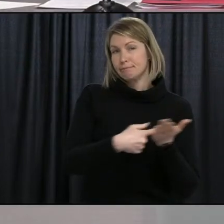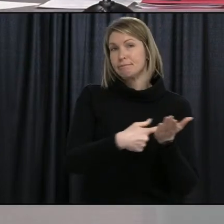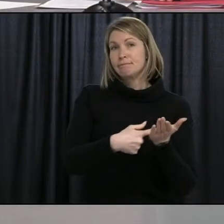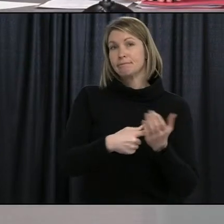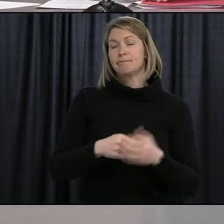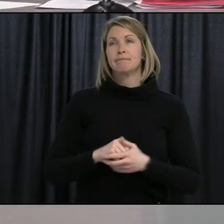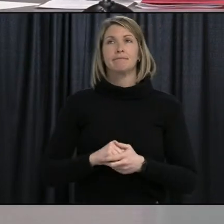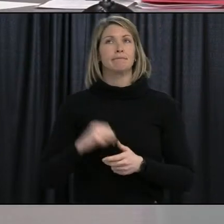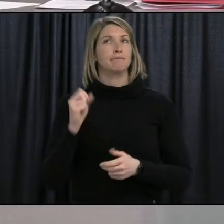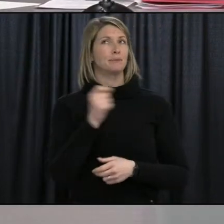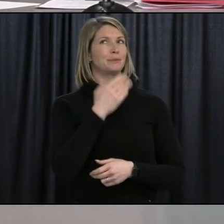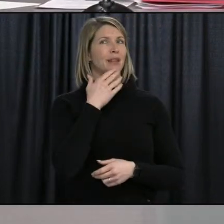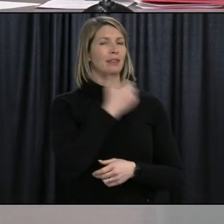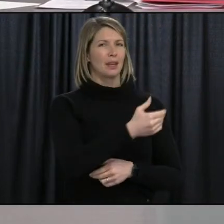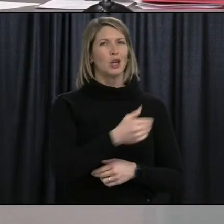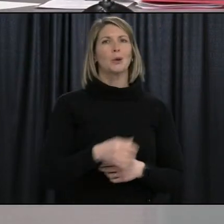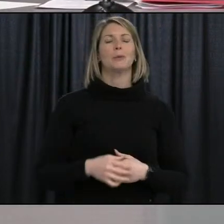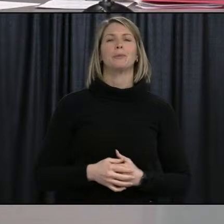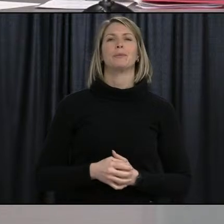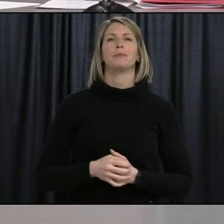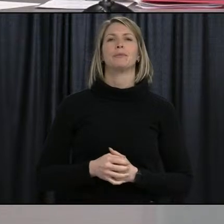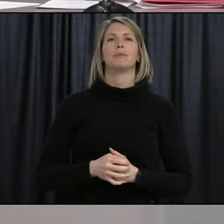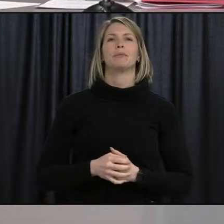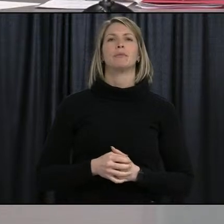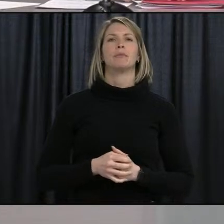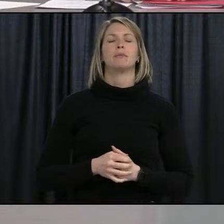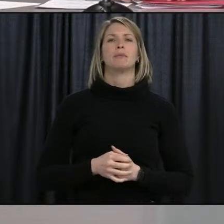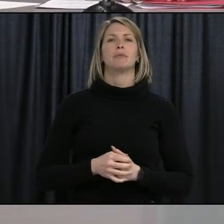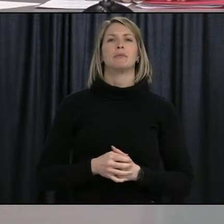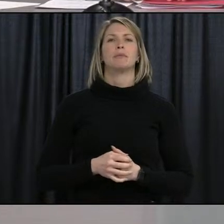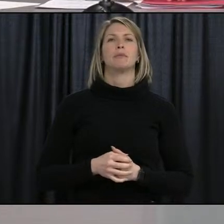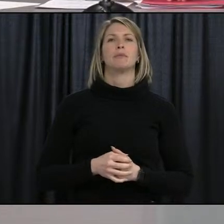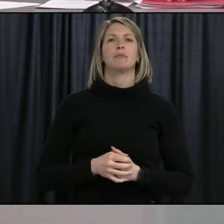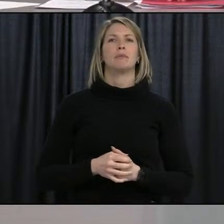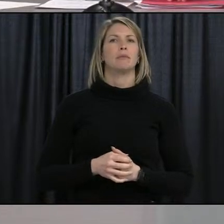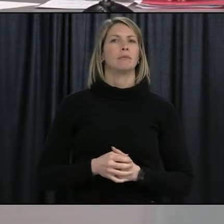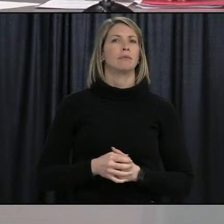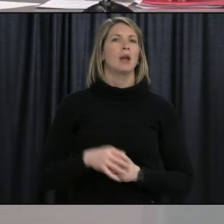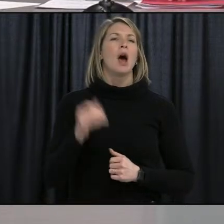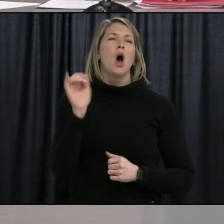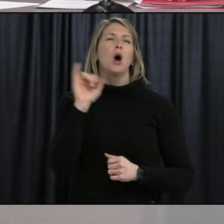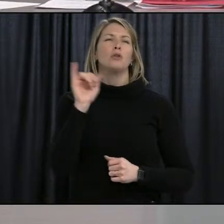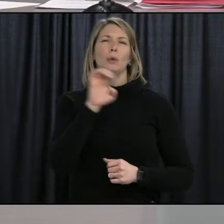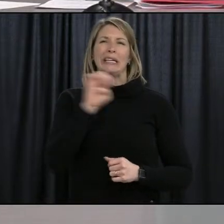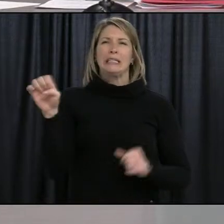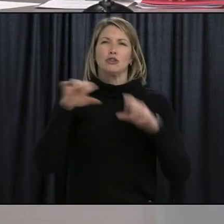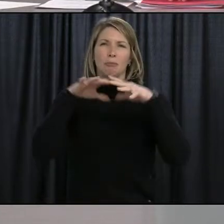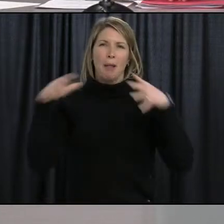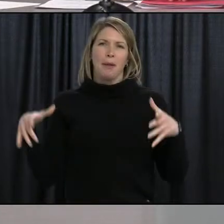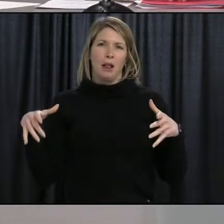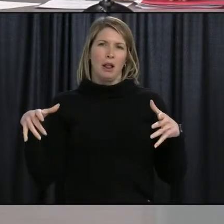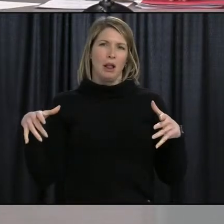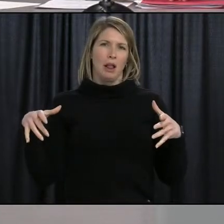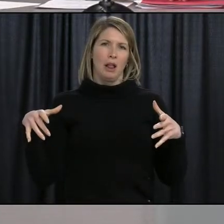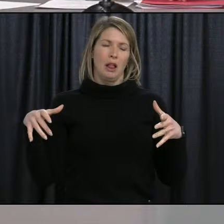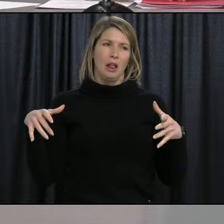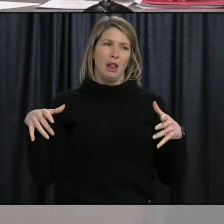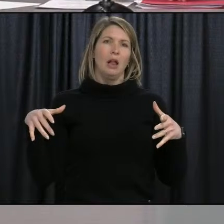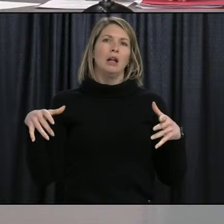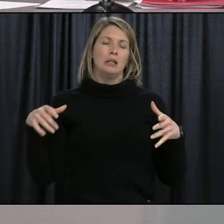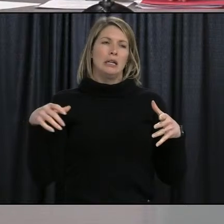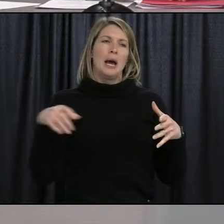Thank you. And just a kind of a reminder, to enter the Atlantic bubble, we have to be in alert level 2. What does alert level 2 look like?